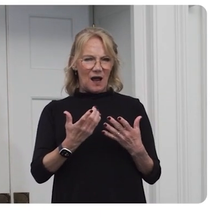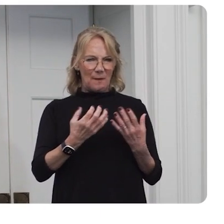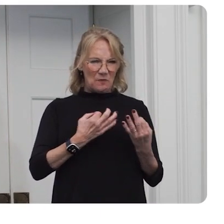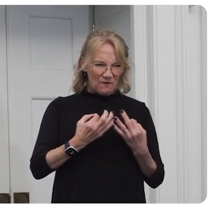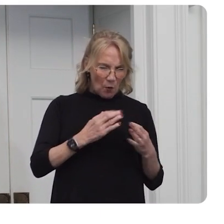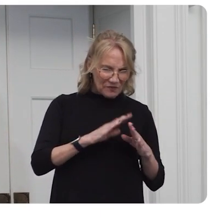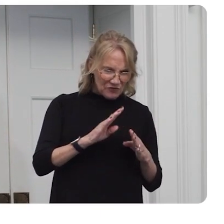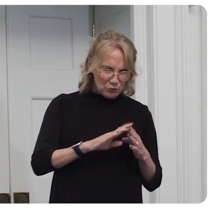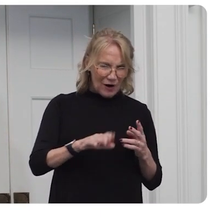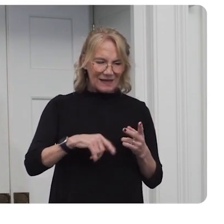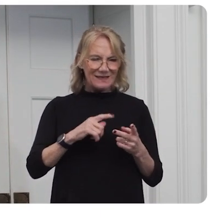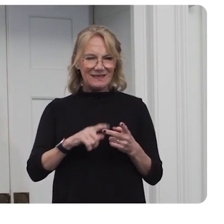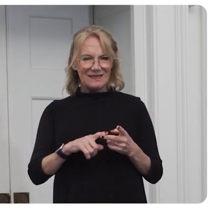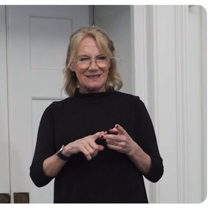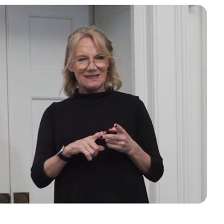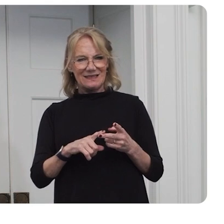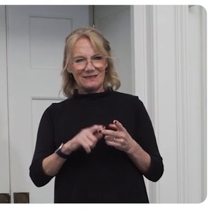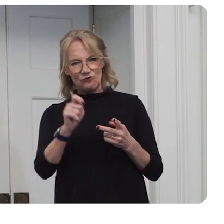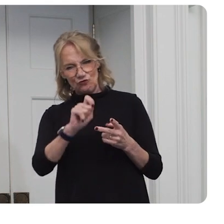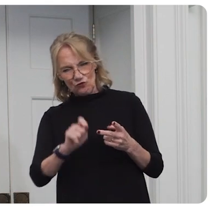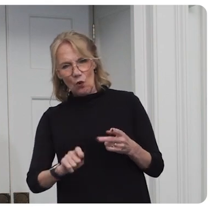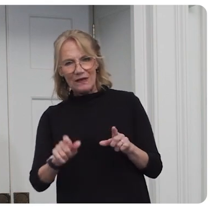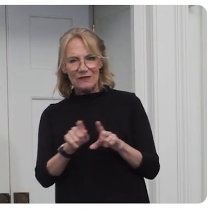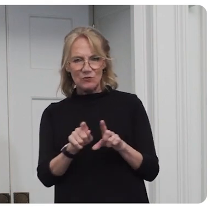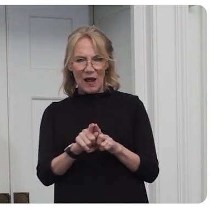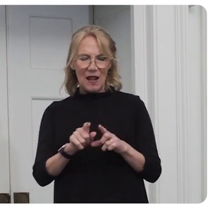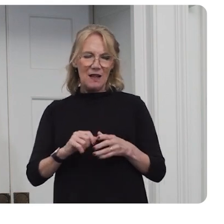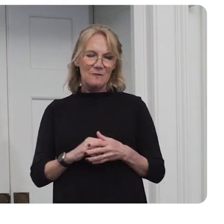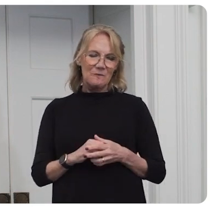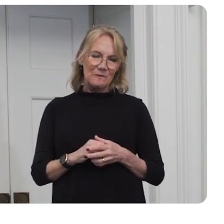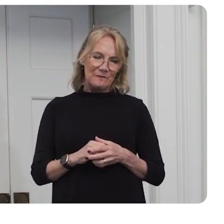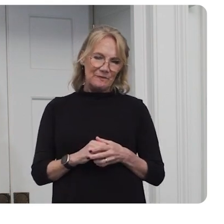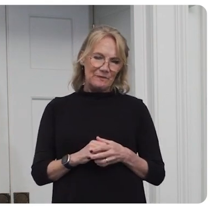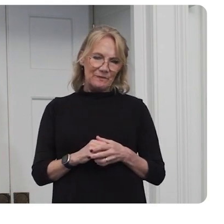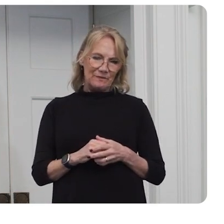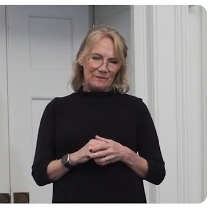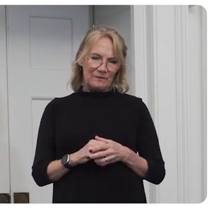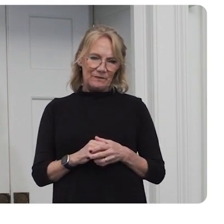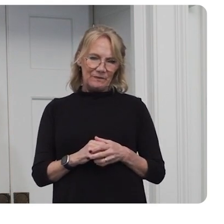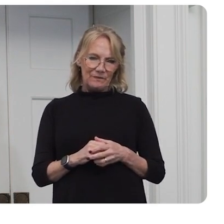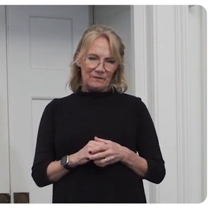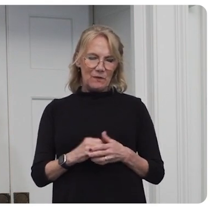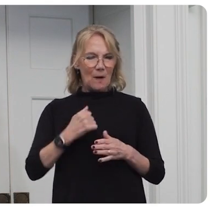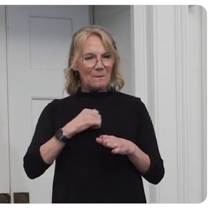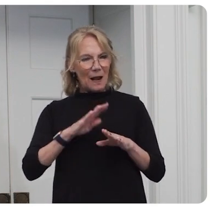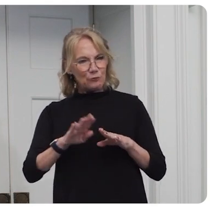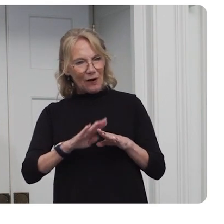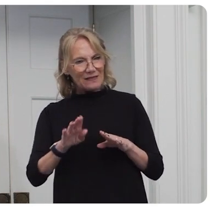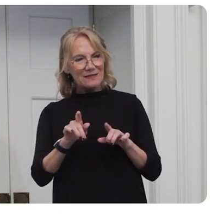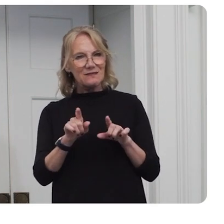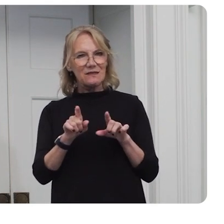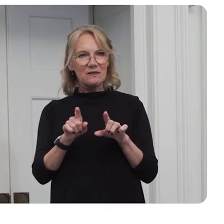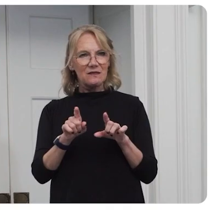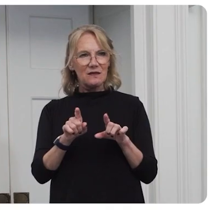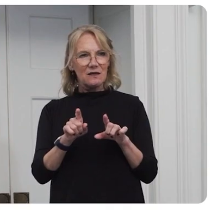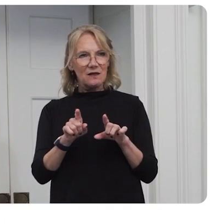moves between kind of performance practice and a kind of expanded drawing practice. A big part of my practice is